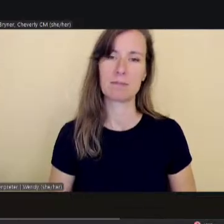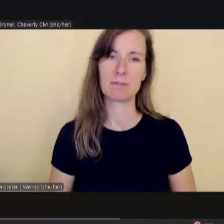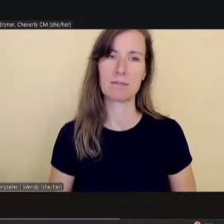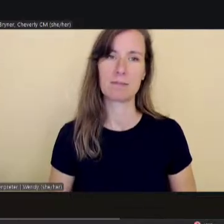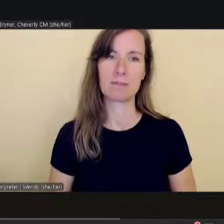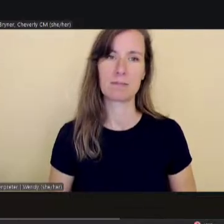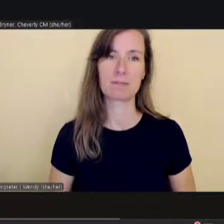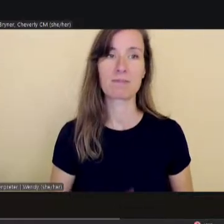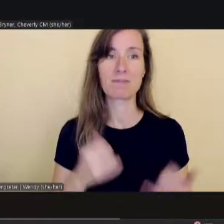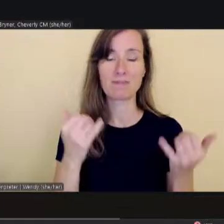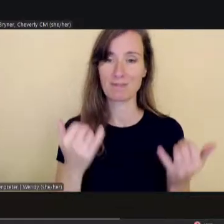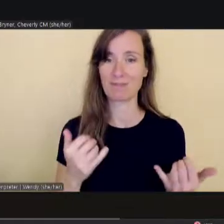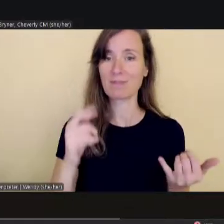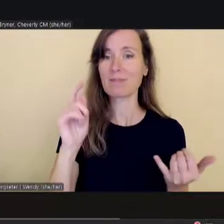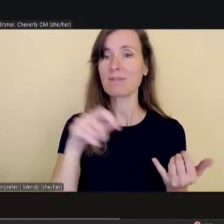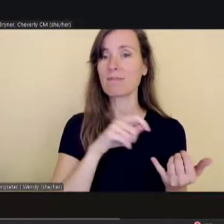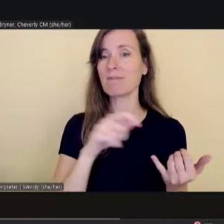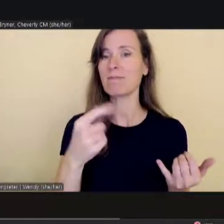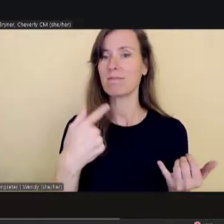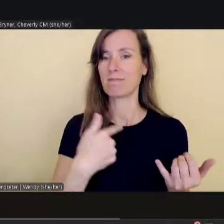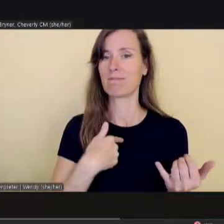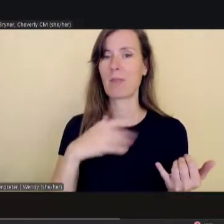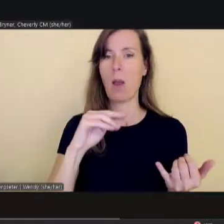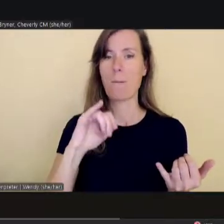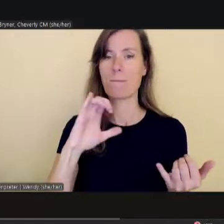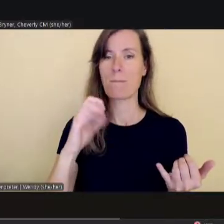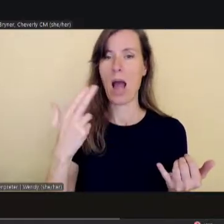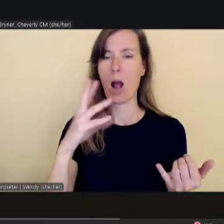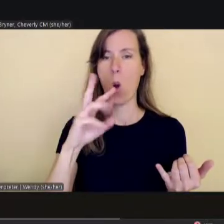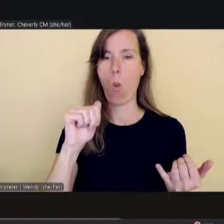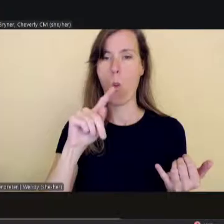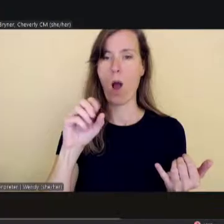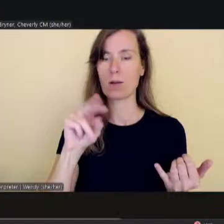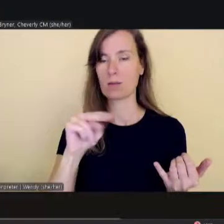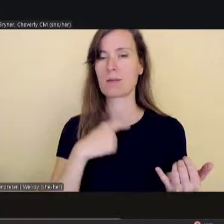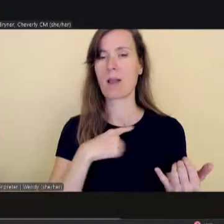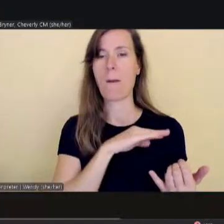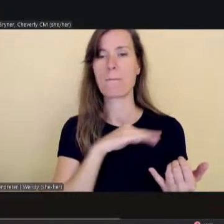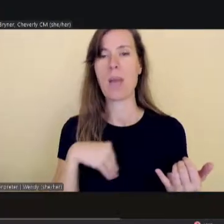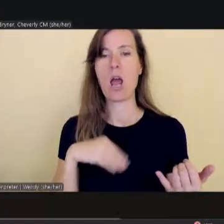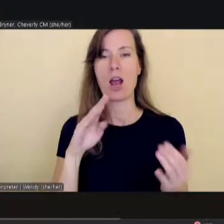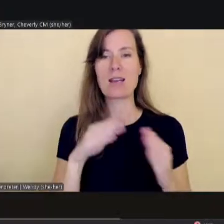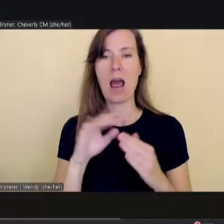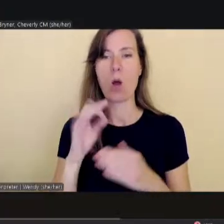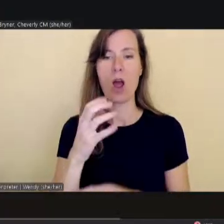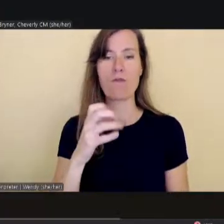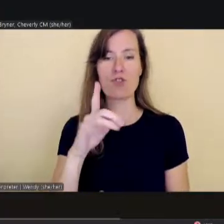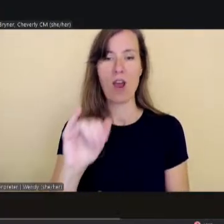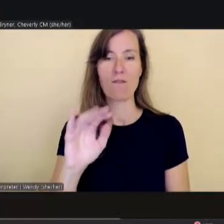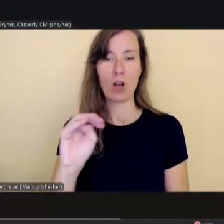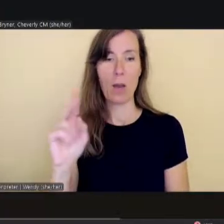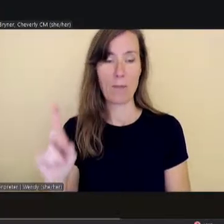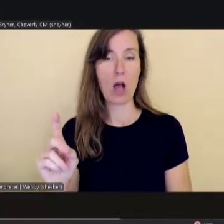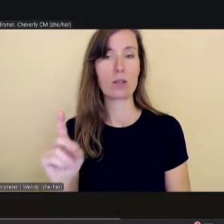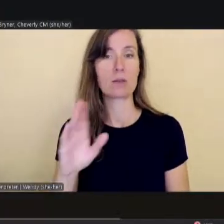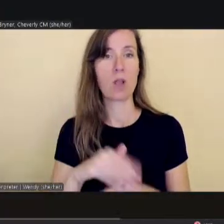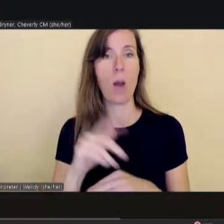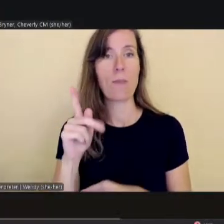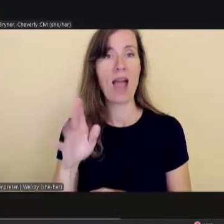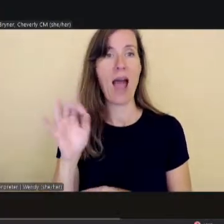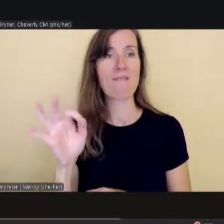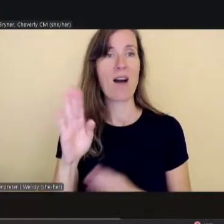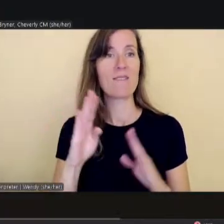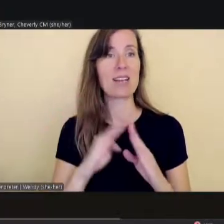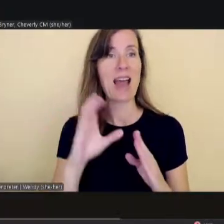Now, therefore, I, Micah Watson, Mayor of the town of Cheverly, Maryland, on behalf of the Town Council and the residents